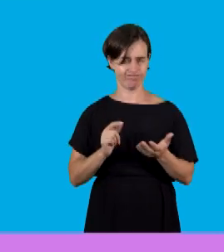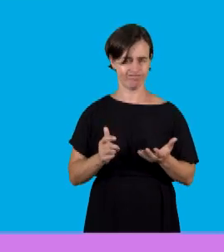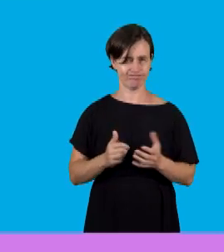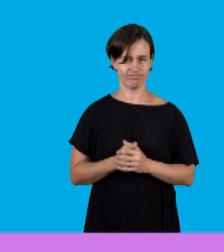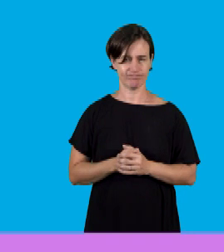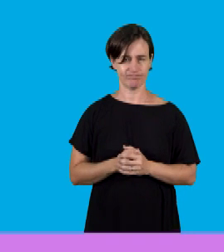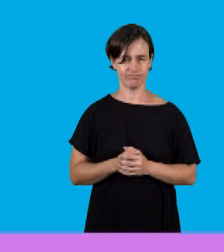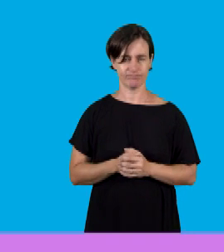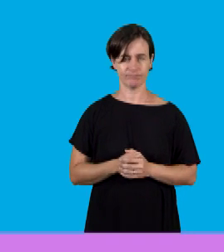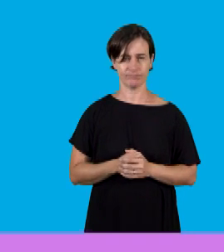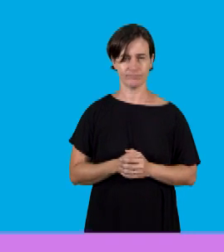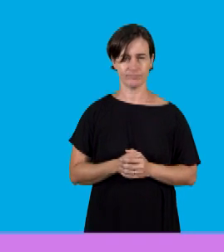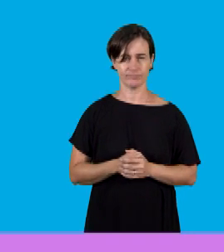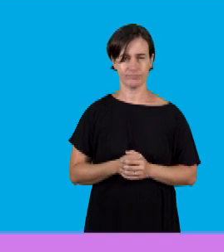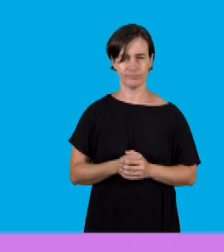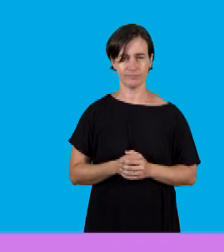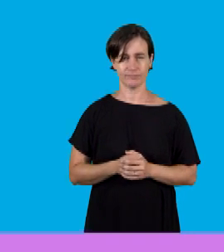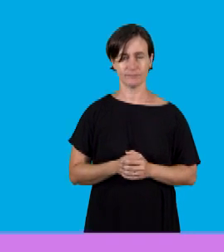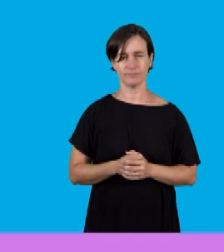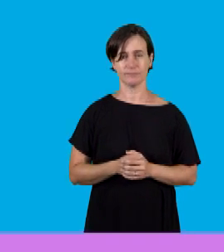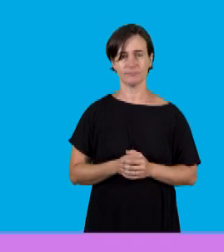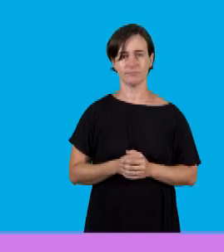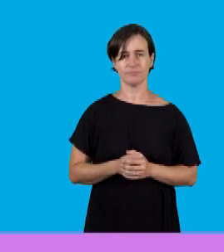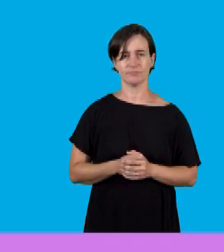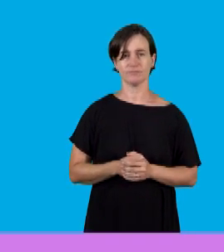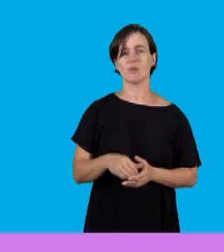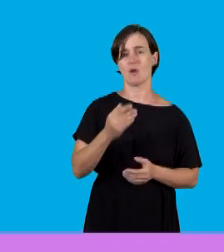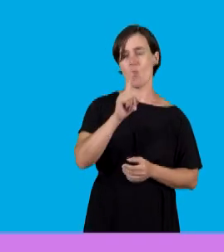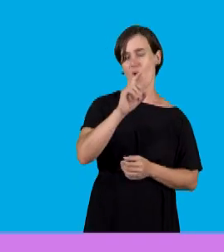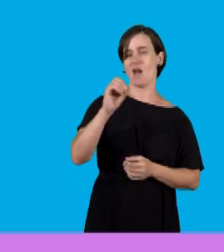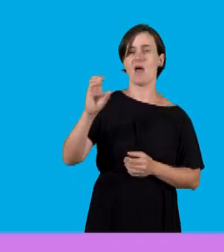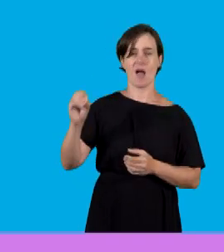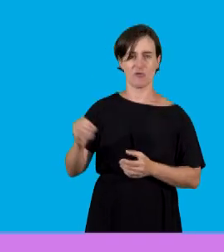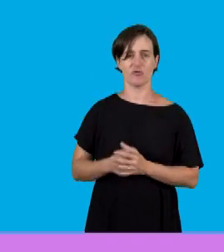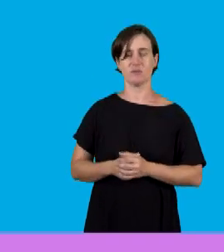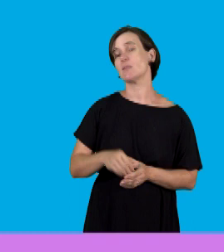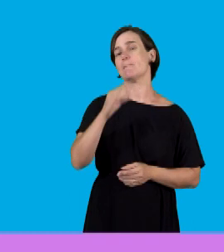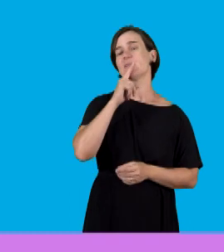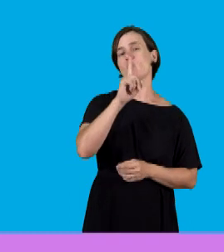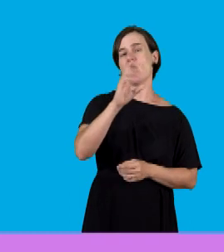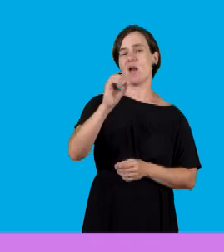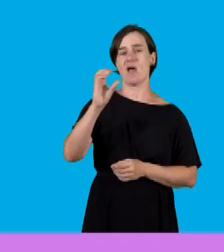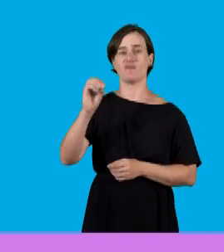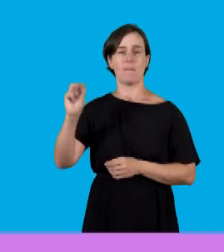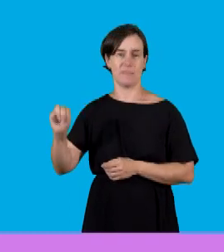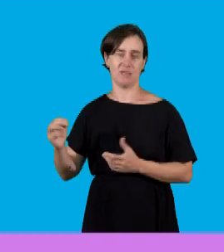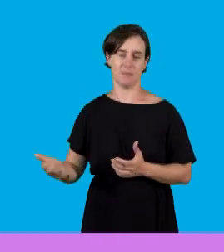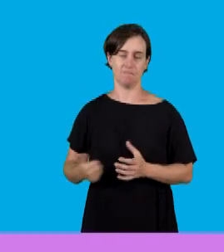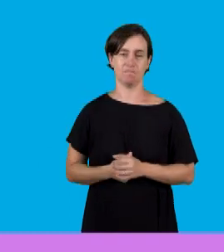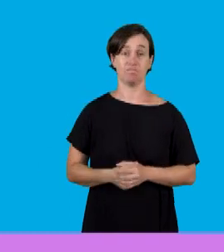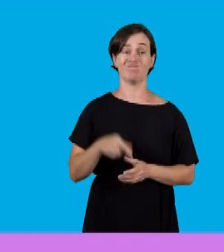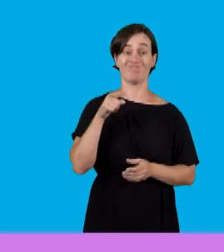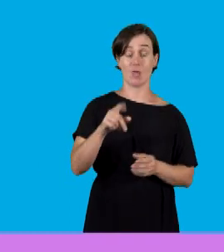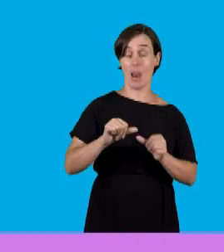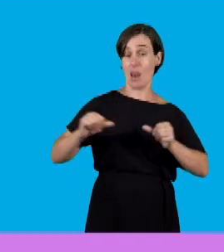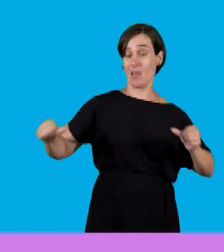divided by 15 multiplied by 20. It gives us 100. So it's 100 meters. So it